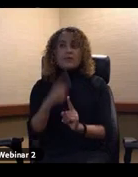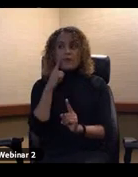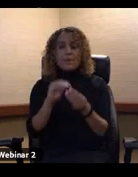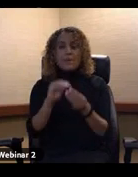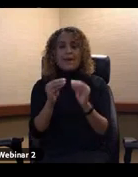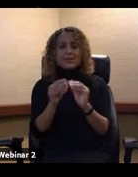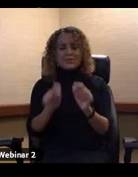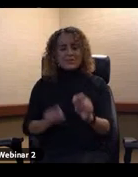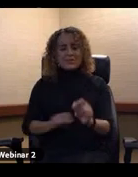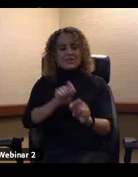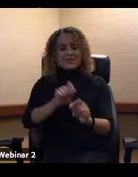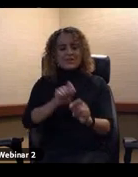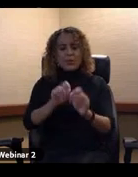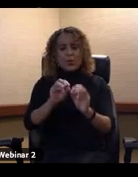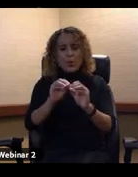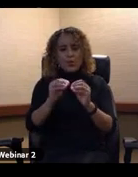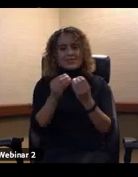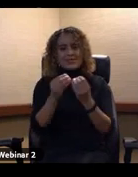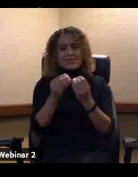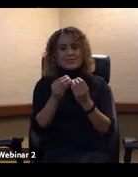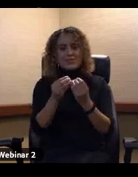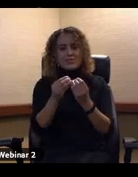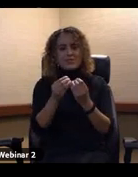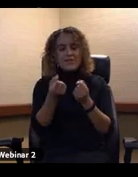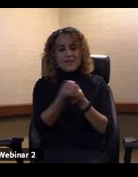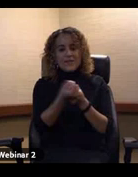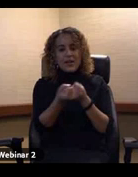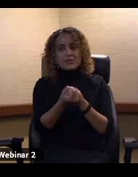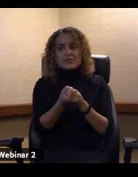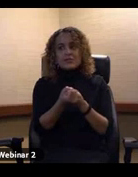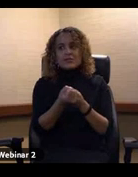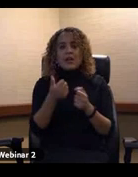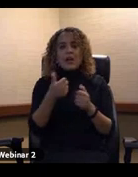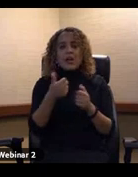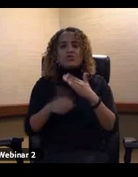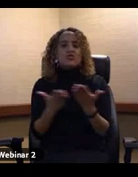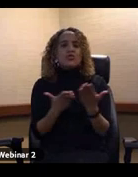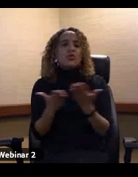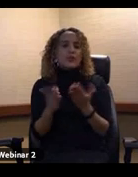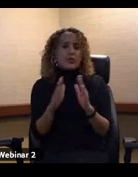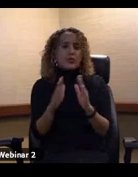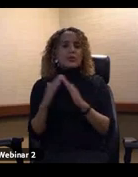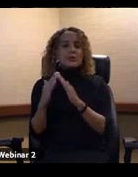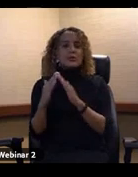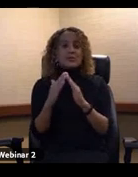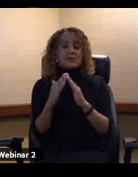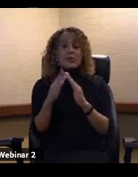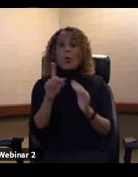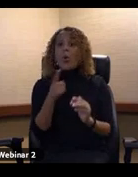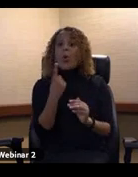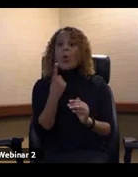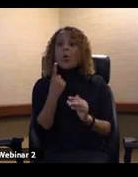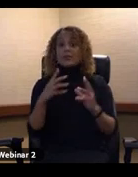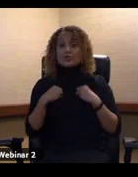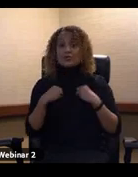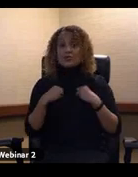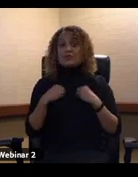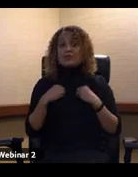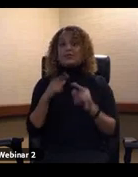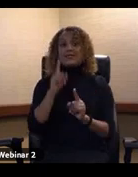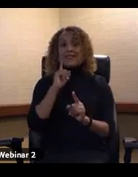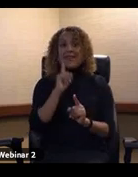for population-specific organizations. It funds underserved communities to do the work. The only exception is when a deaf program is housed